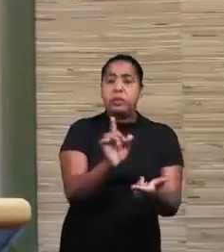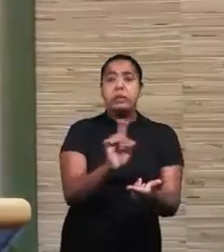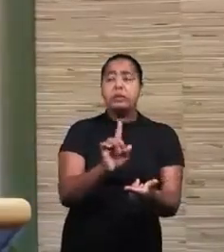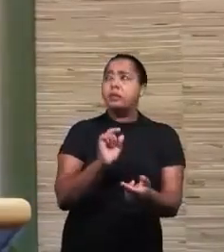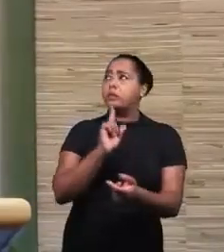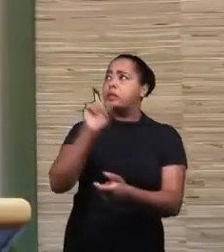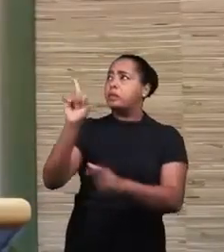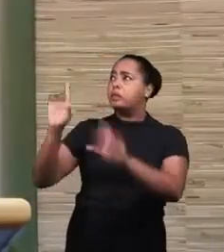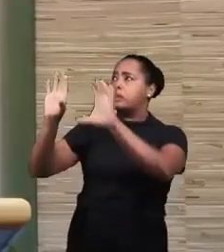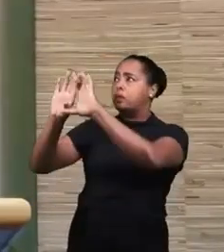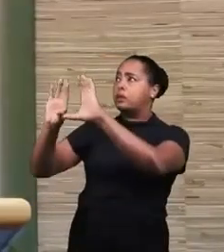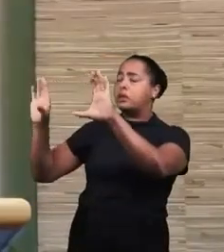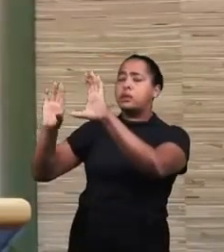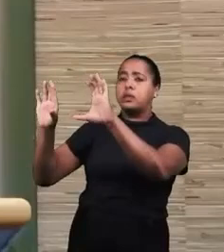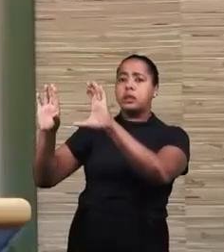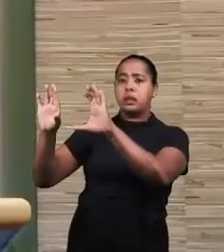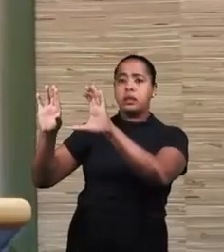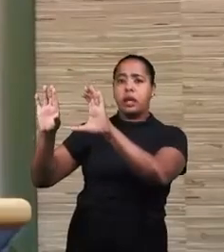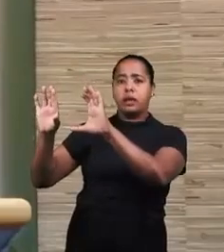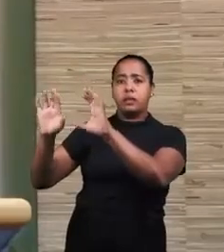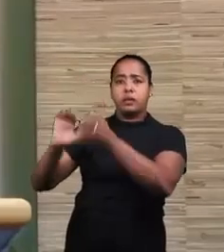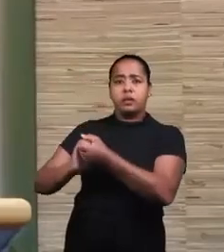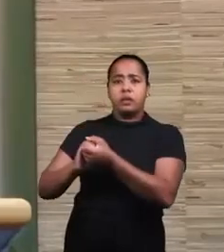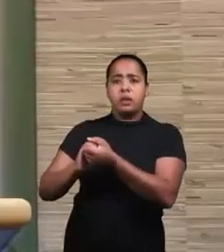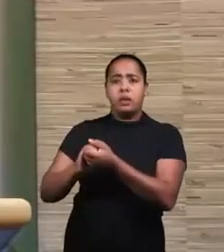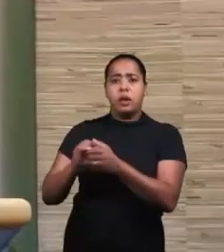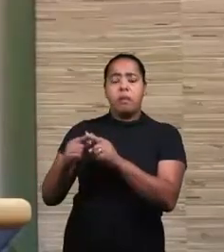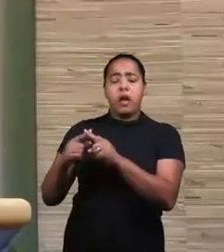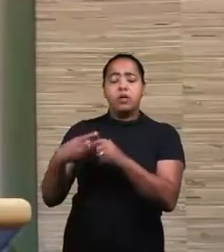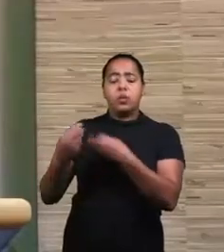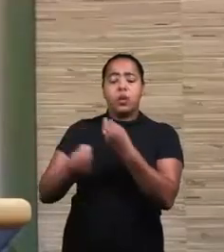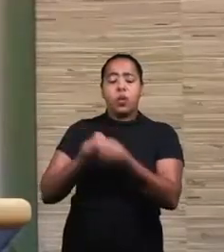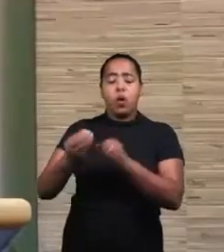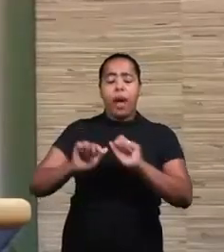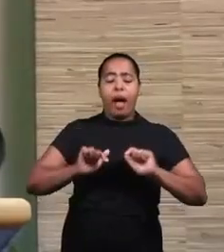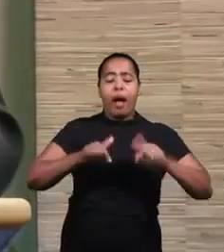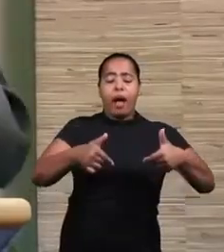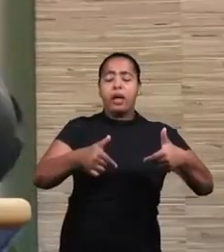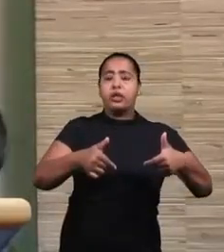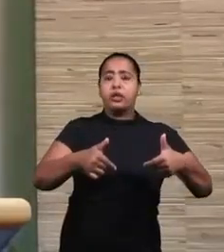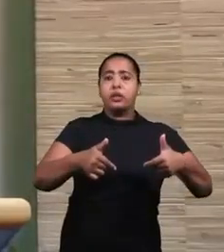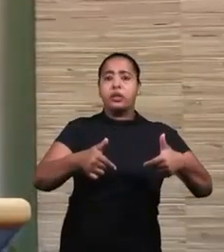eternity, but carried out in the world by the Holy Spirit.